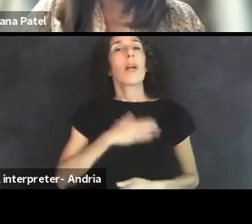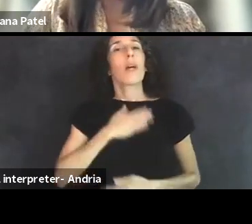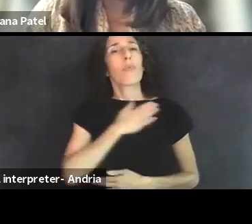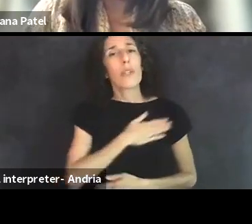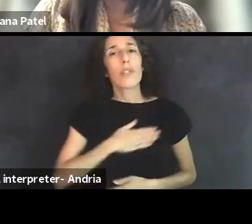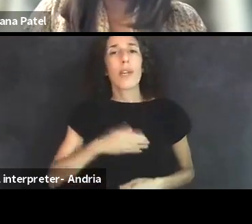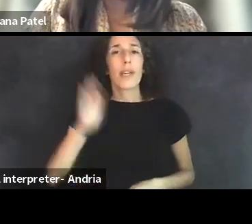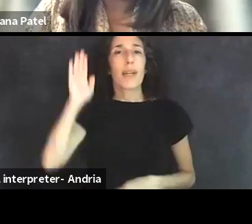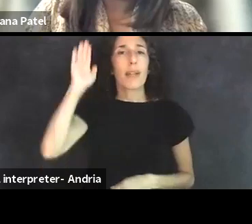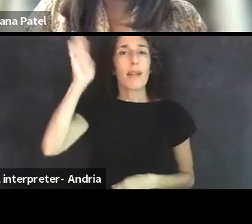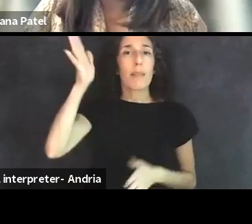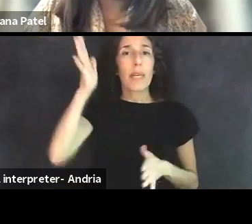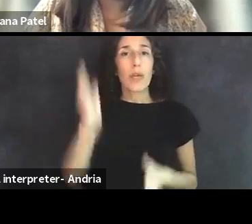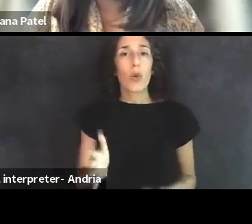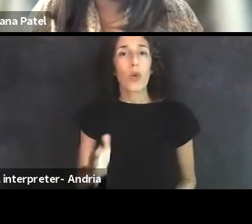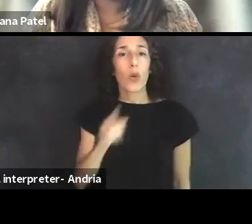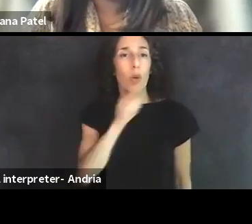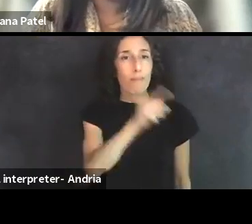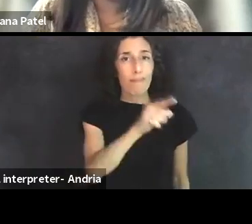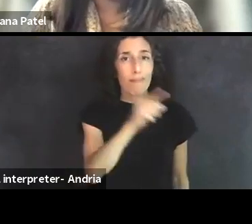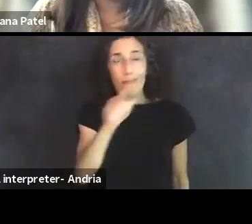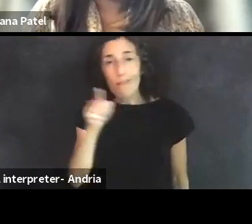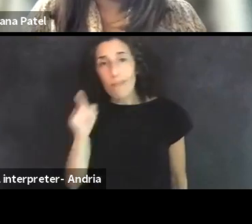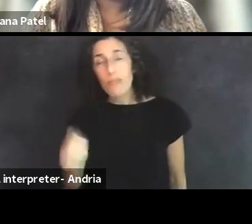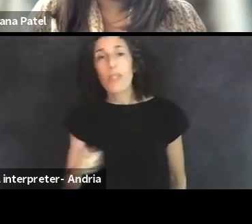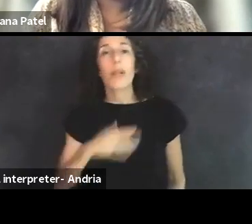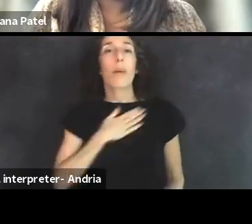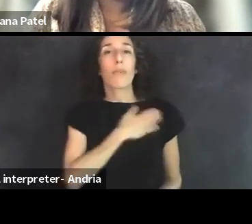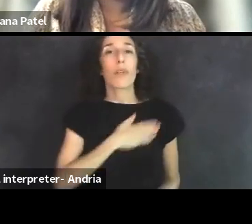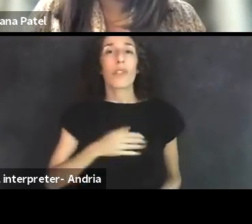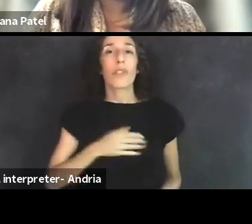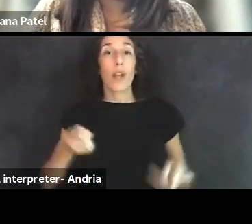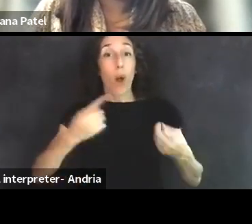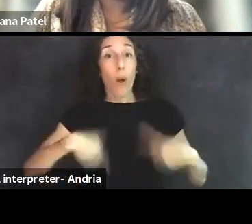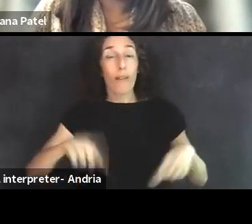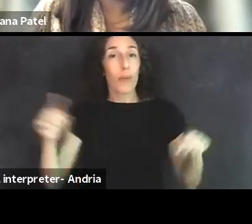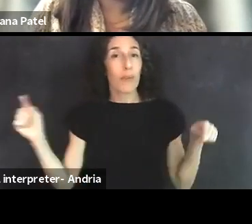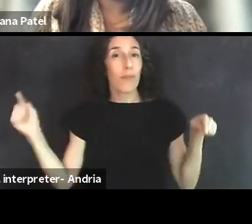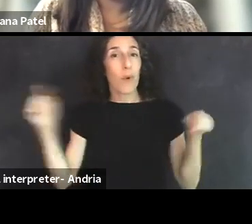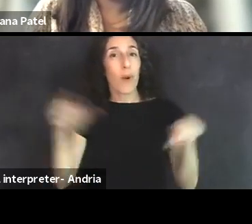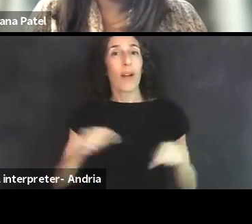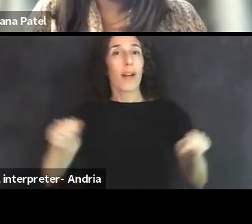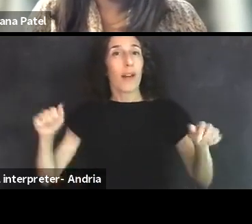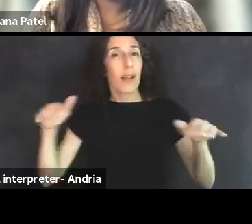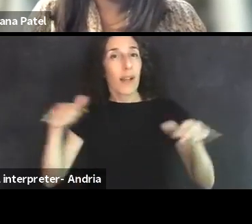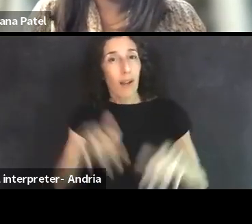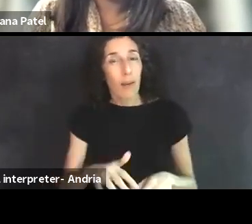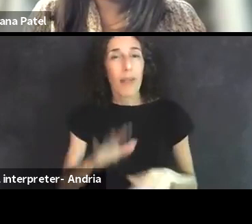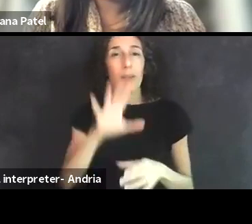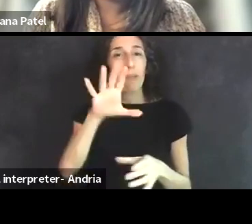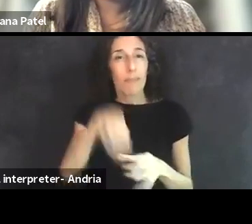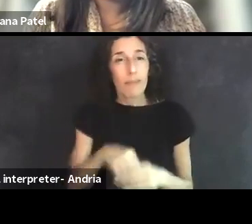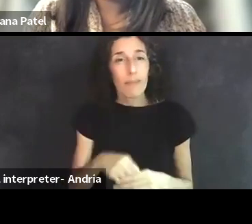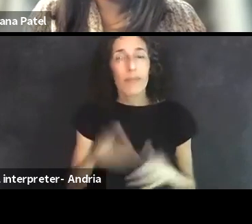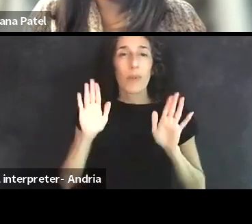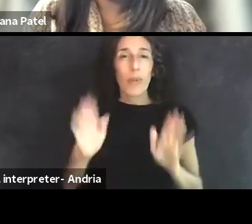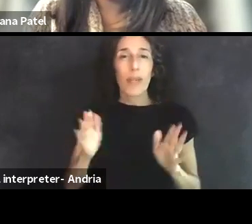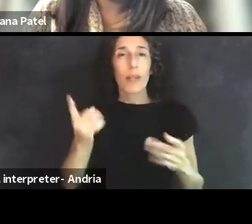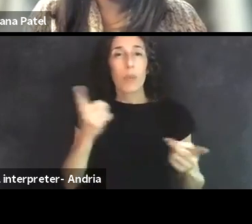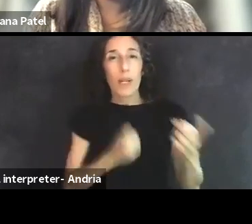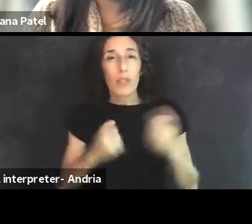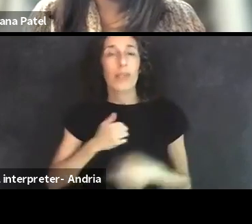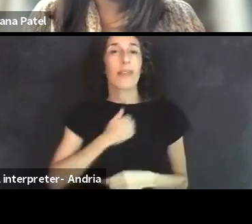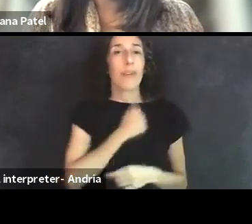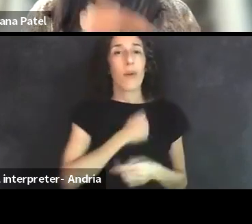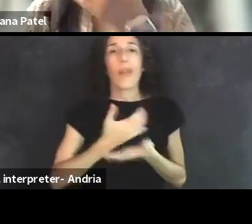speakers. Just so grateful to all of you for being here, for your wonderful questions. I'm sorry we couldn't address